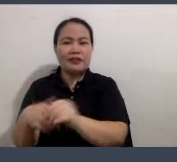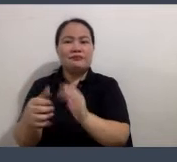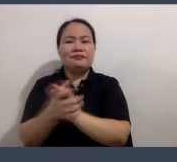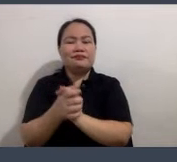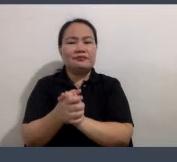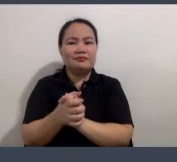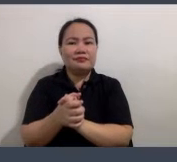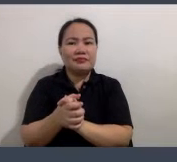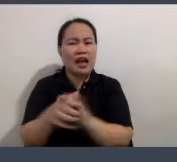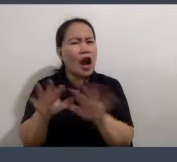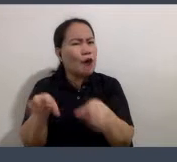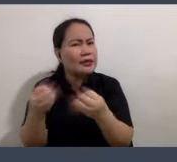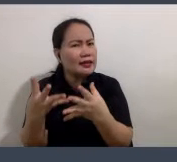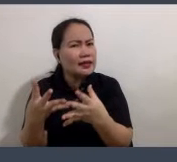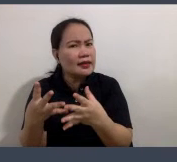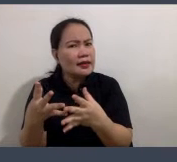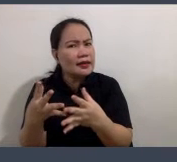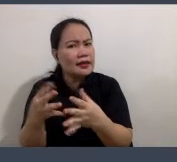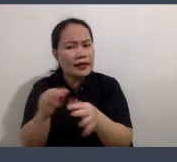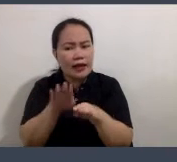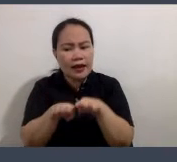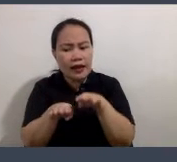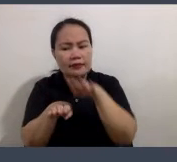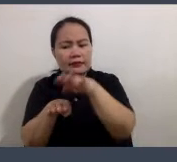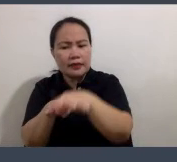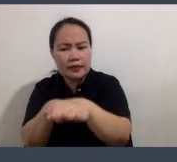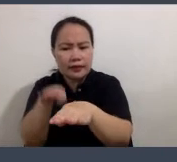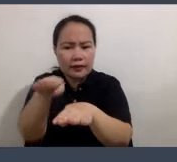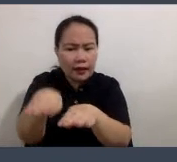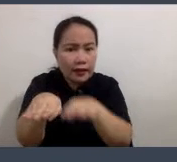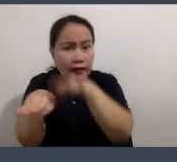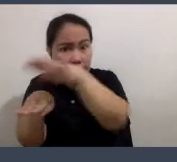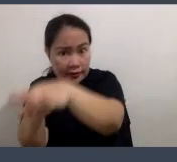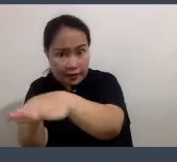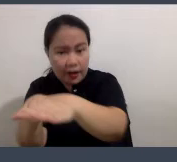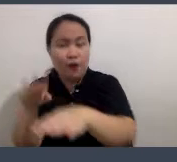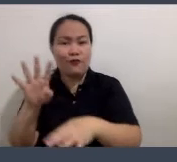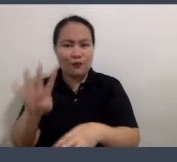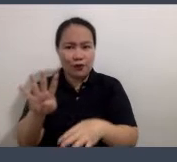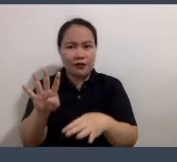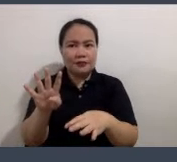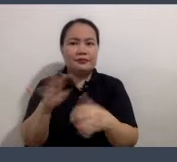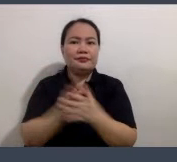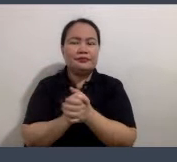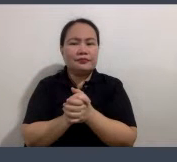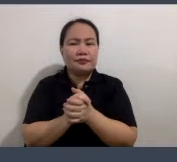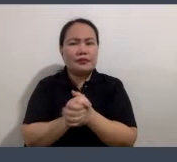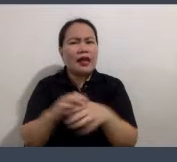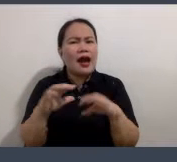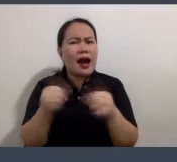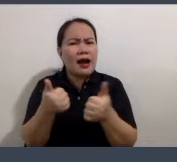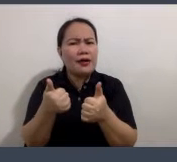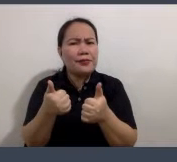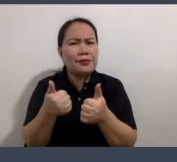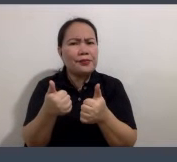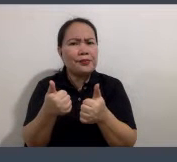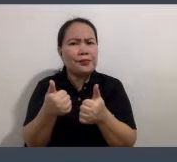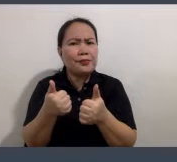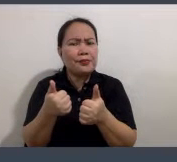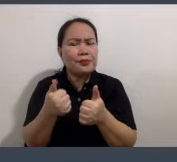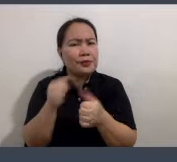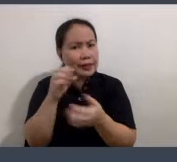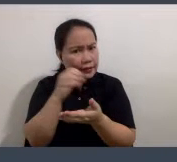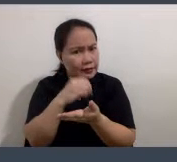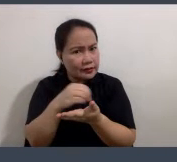sa negative 4, ilang gano kalayo, ilang units, that is 4 also. Now, paano natin